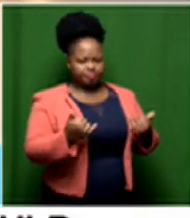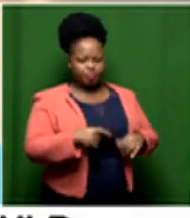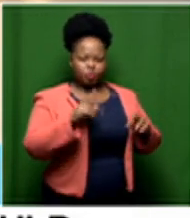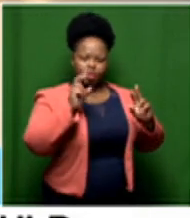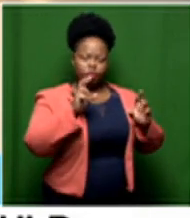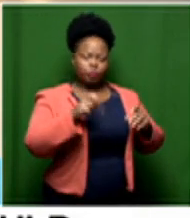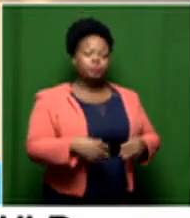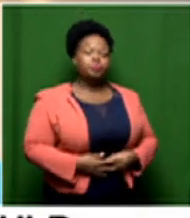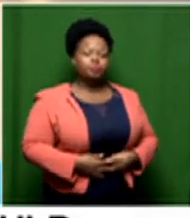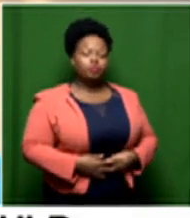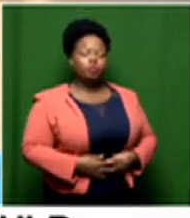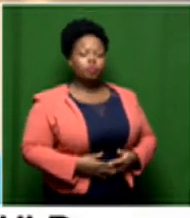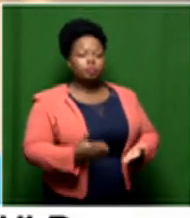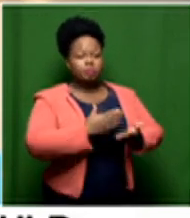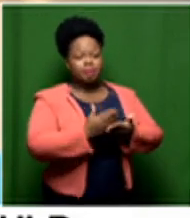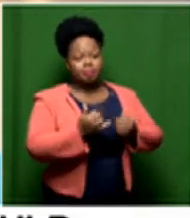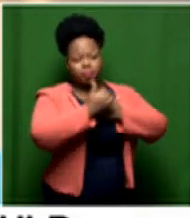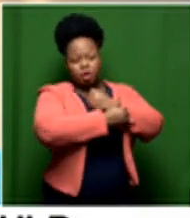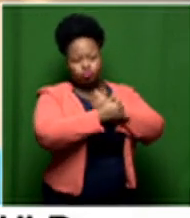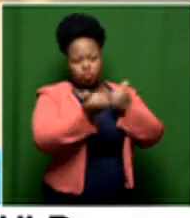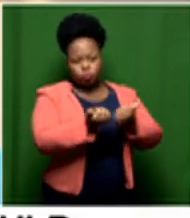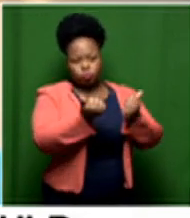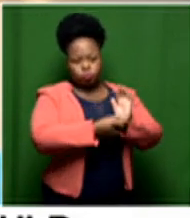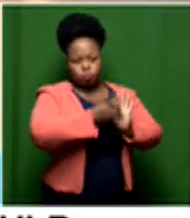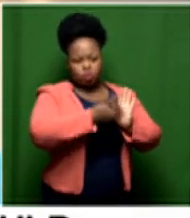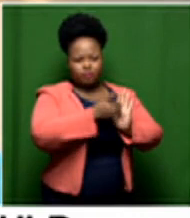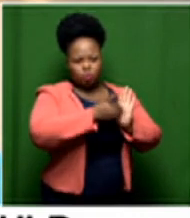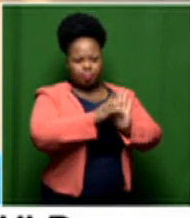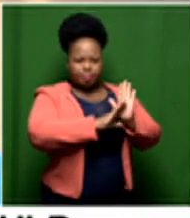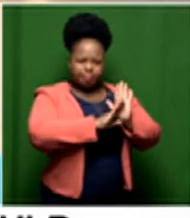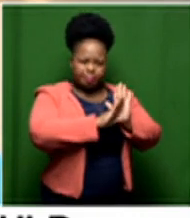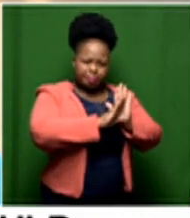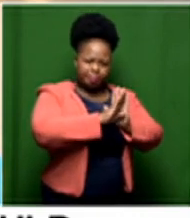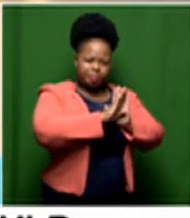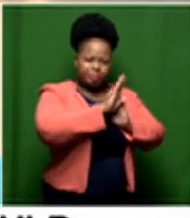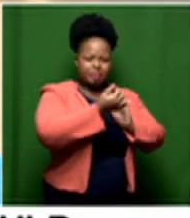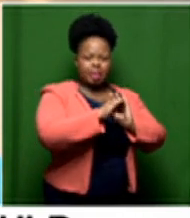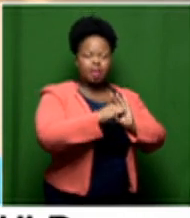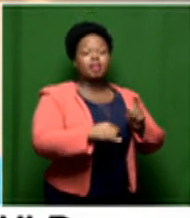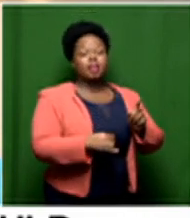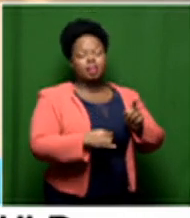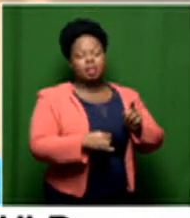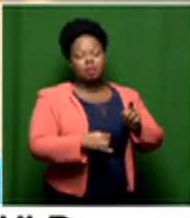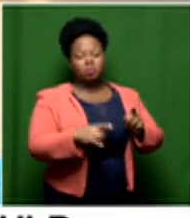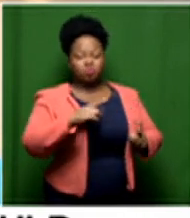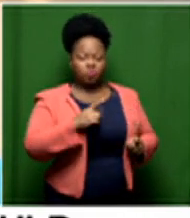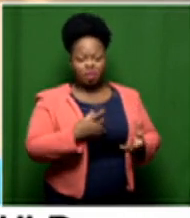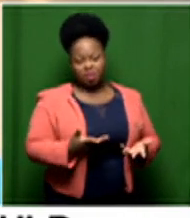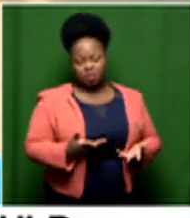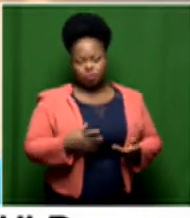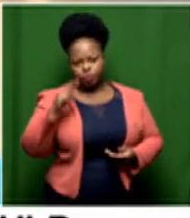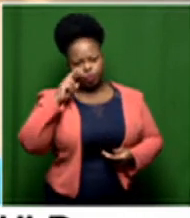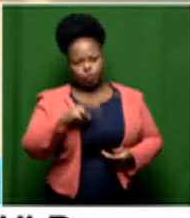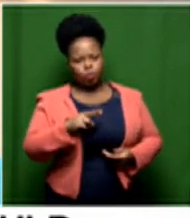of developing countries. So, they are being, I suppose, what is referred to when we look